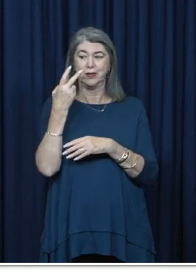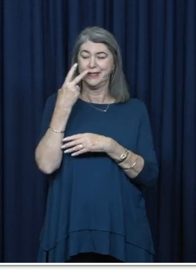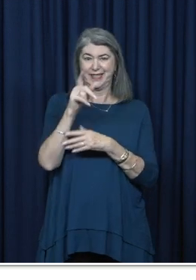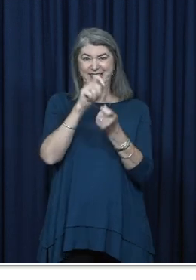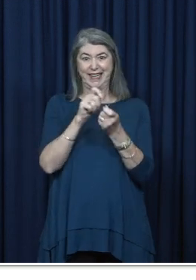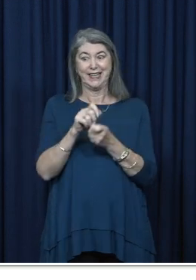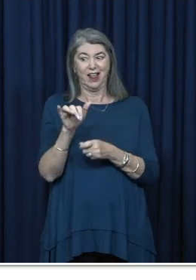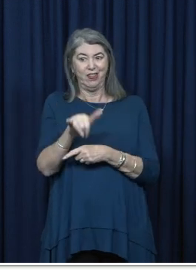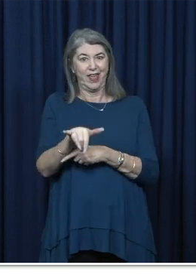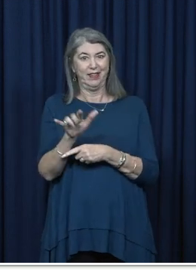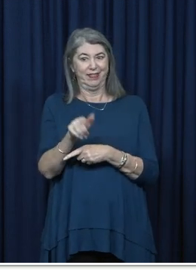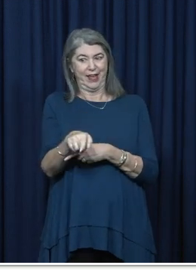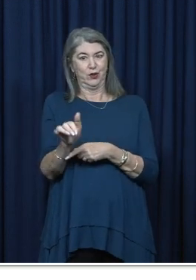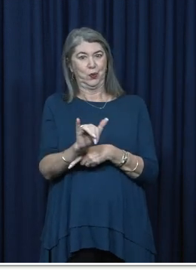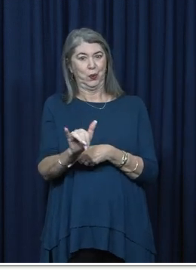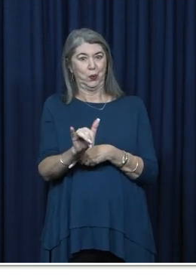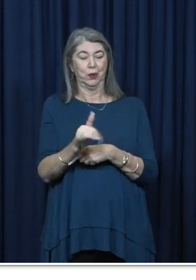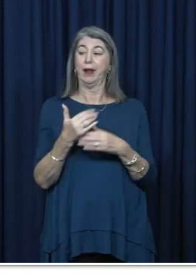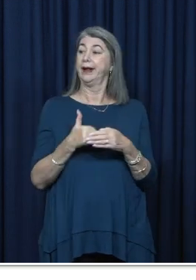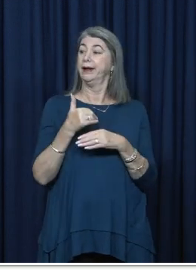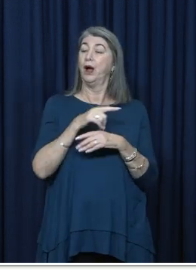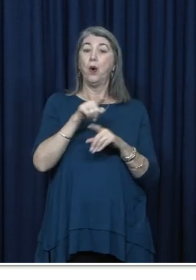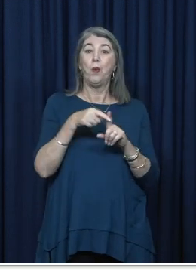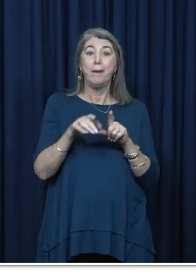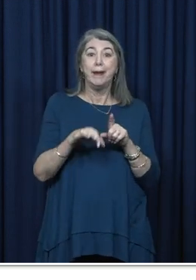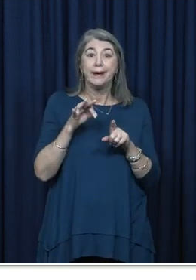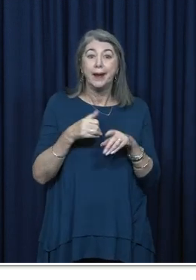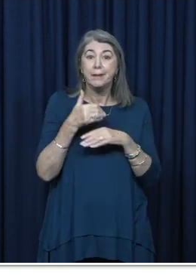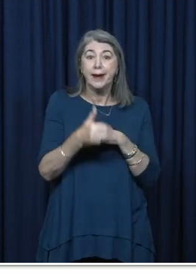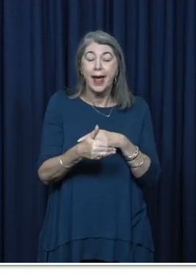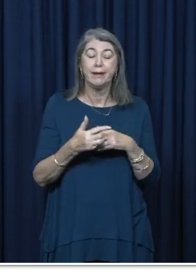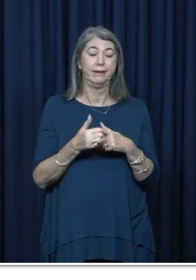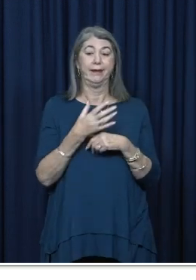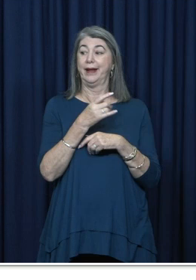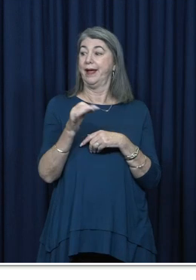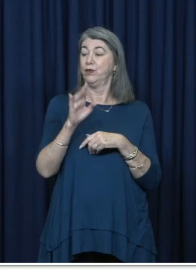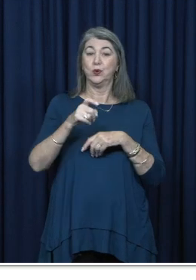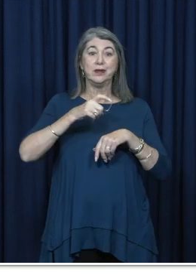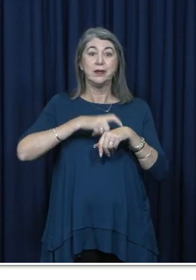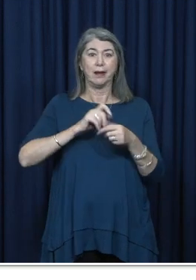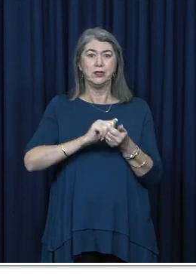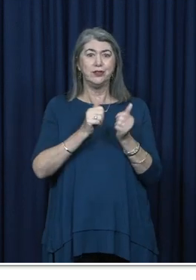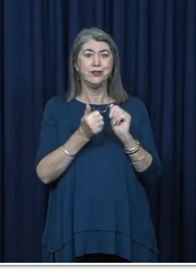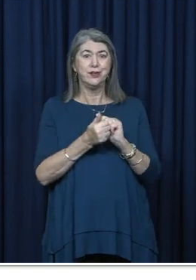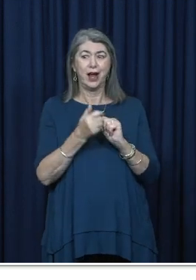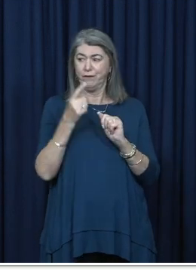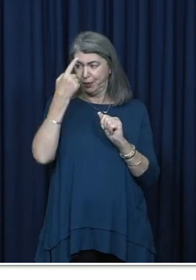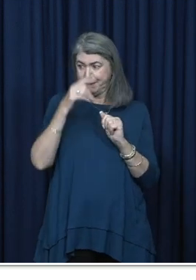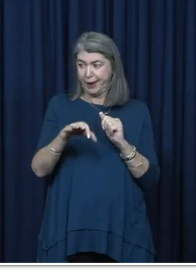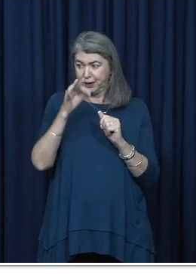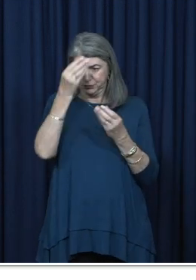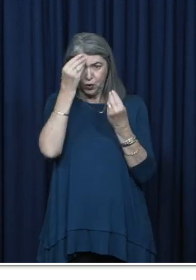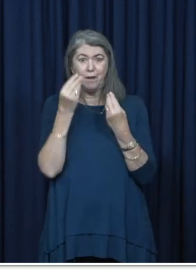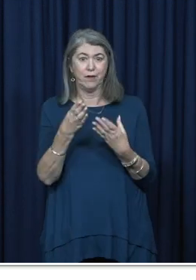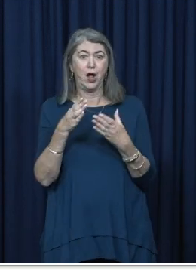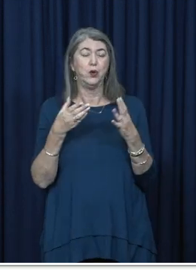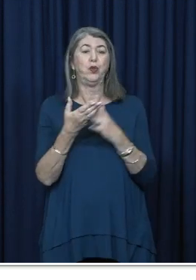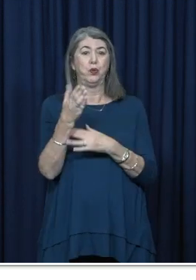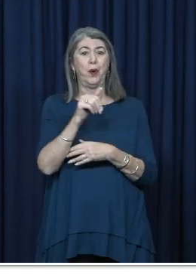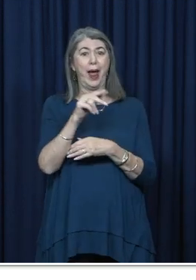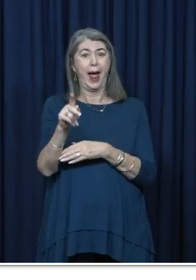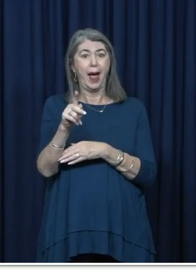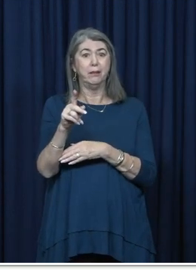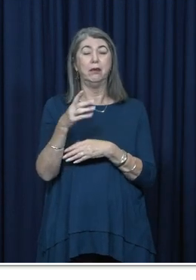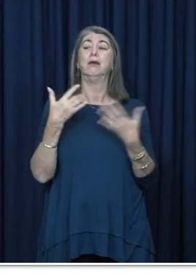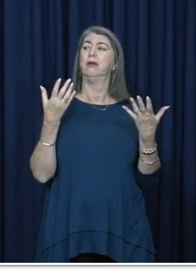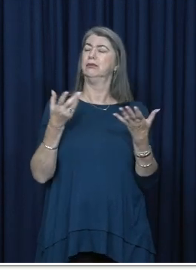details there as well, such as next, when you will be picked up, and if your time has changed for pickup, you'll be notified through the app. So you're